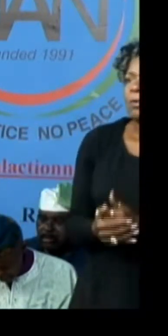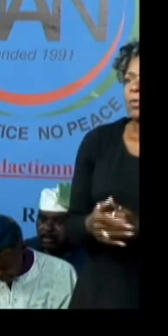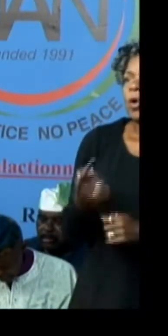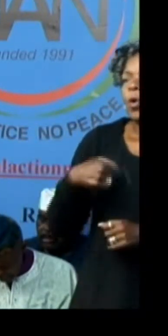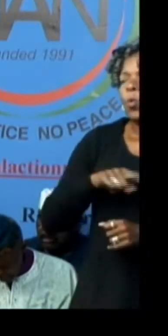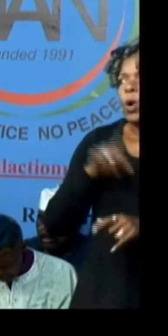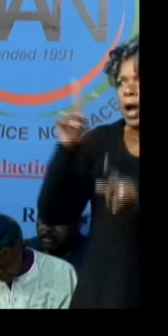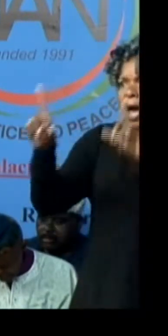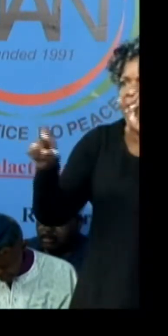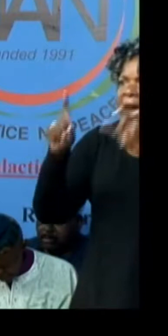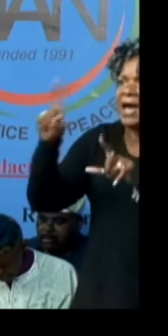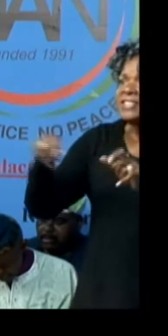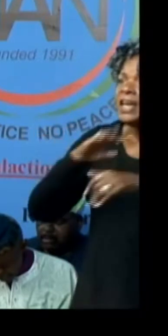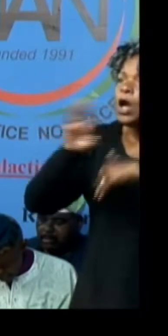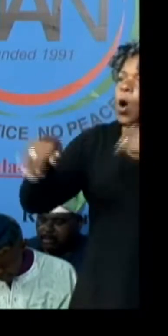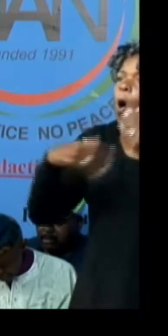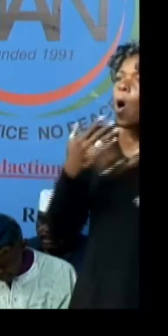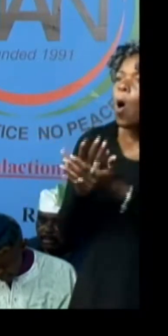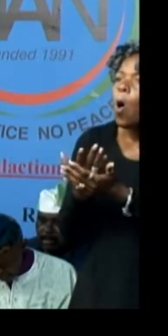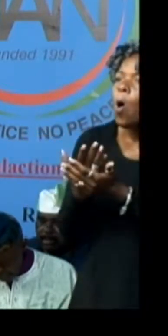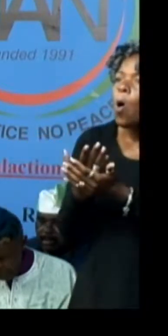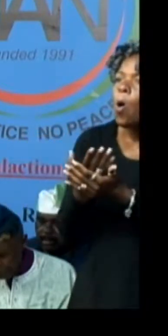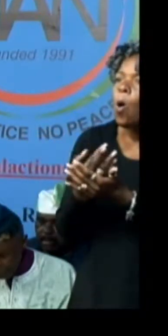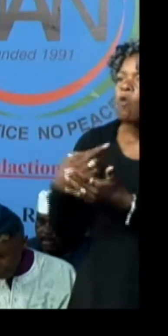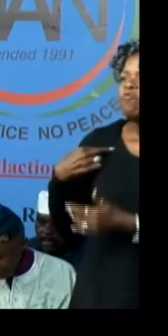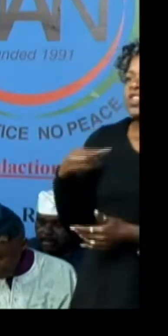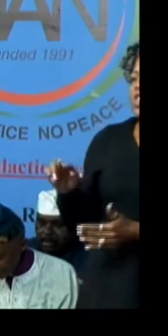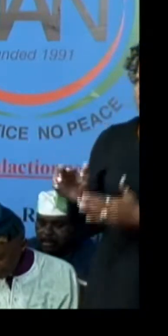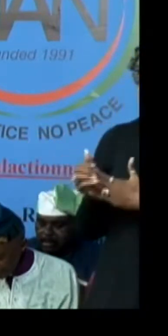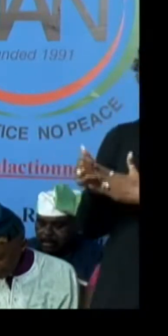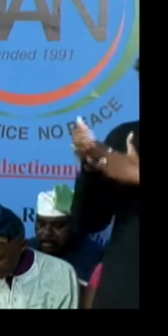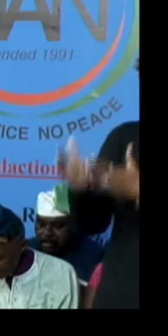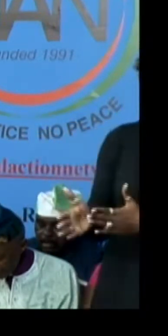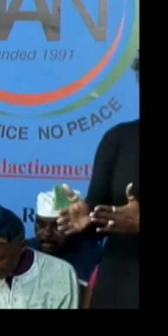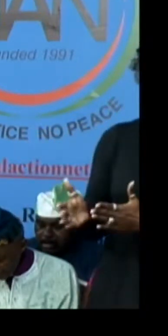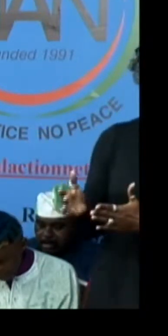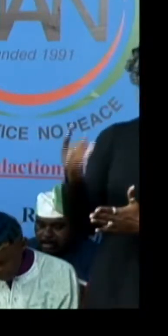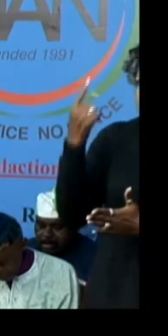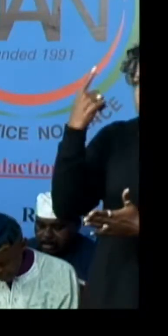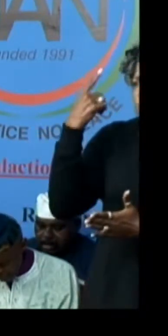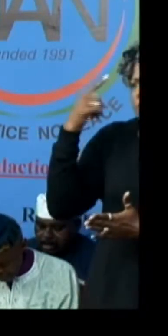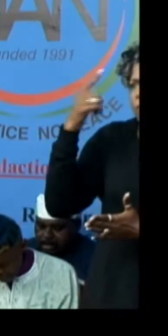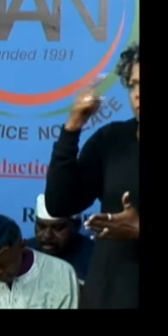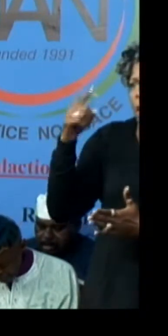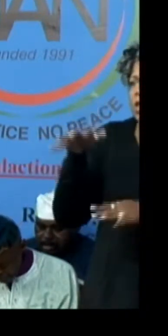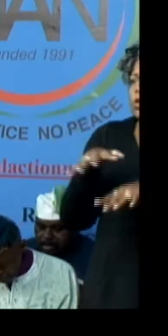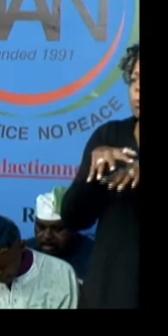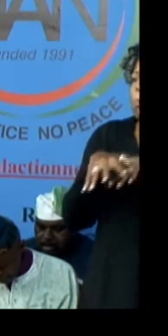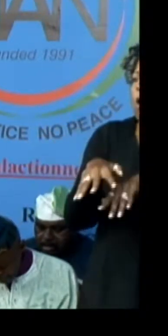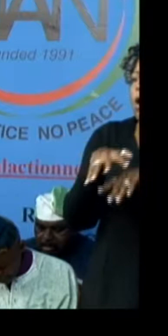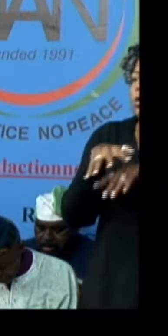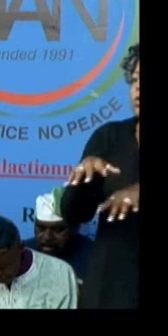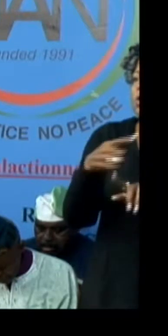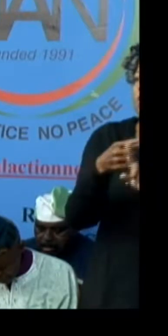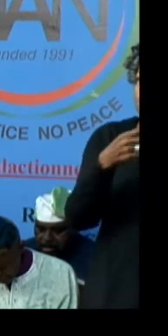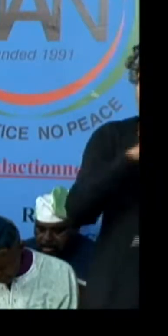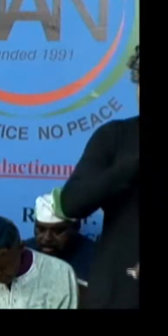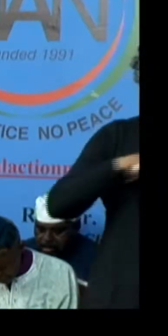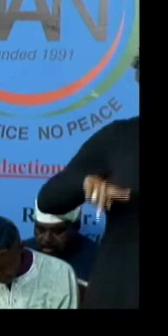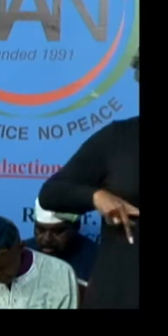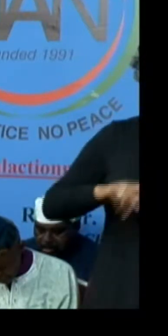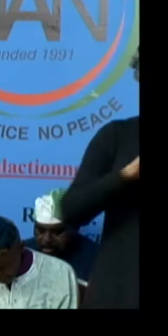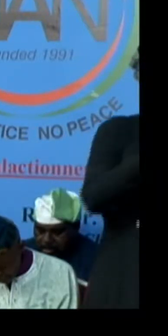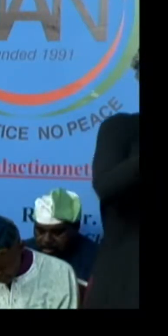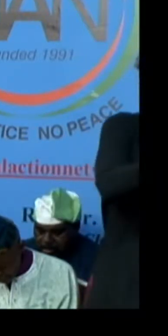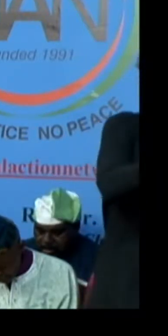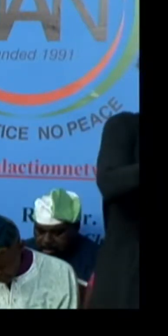lines, spiritual leaders, 1,000 of them, to march with us from Dr. King's monument all the way to